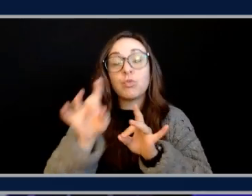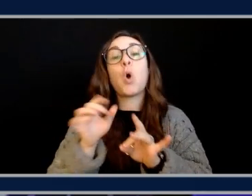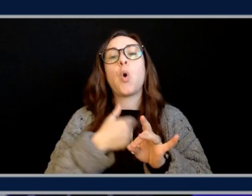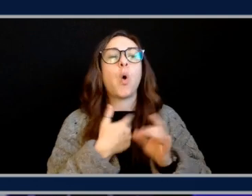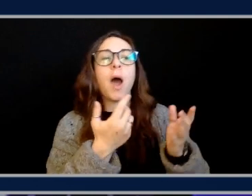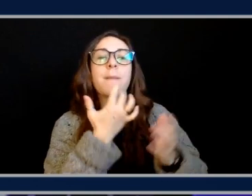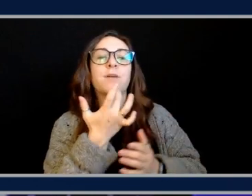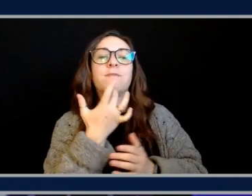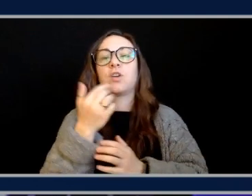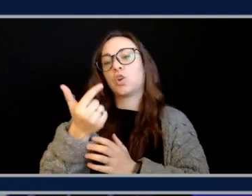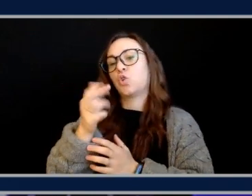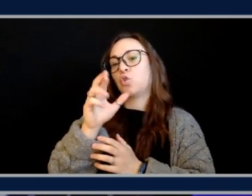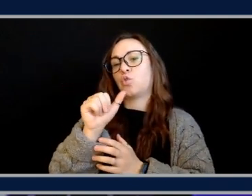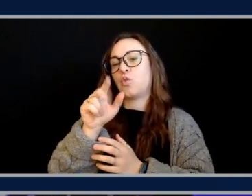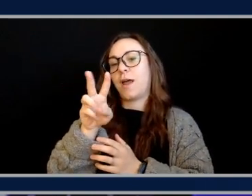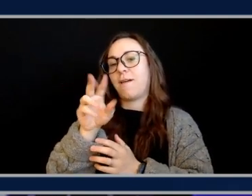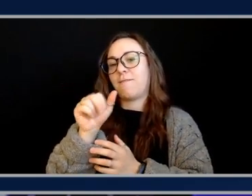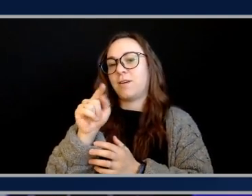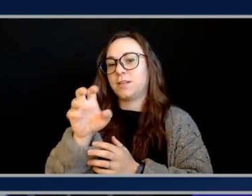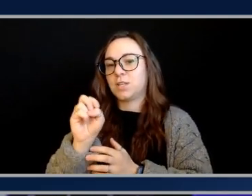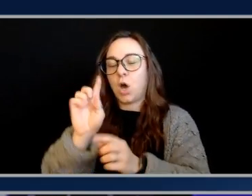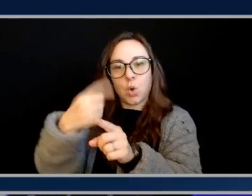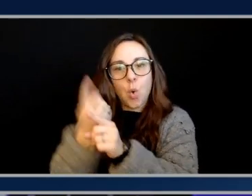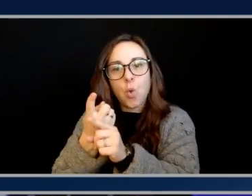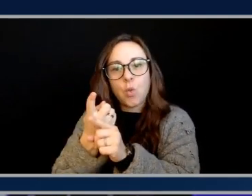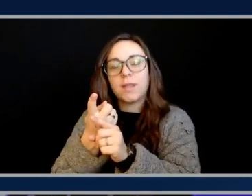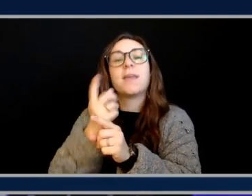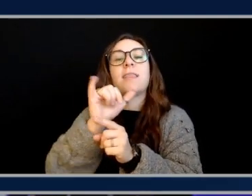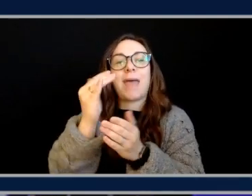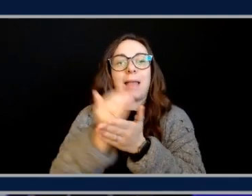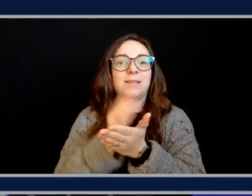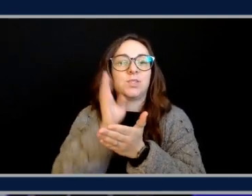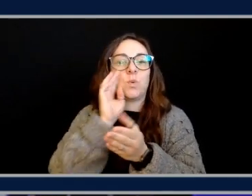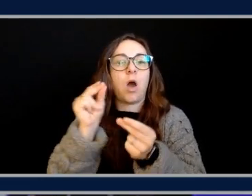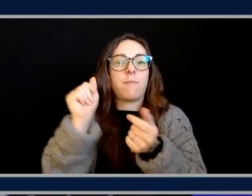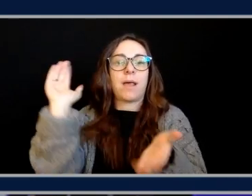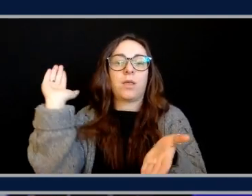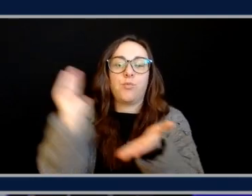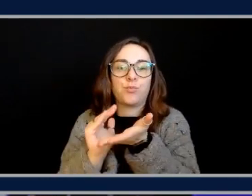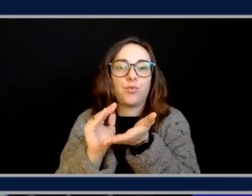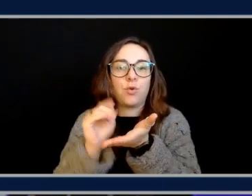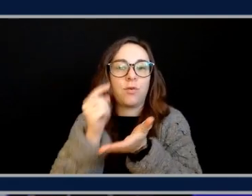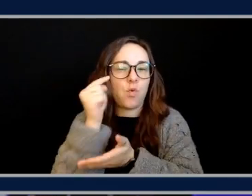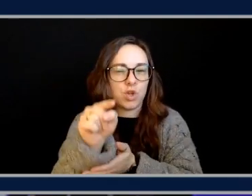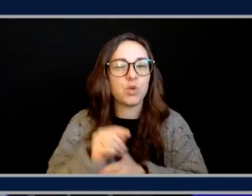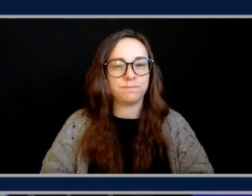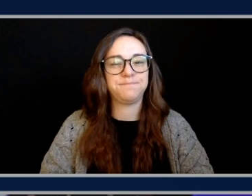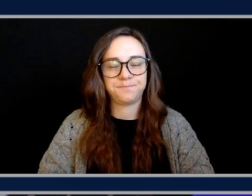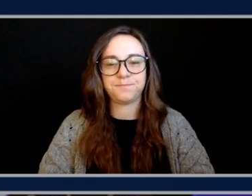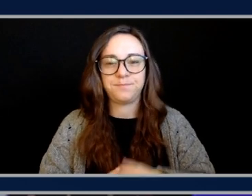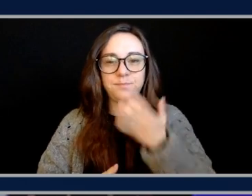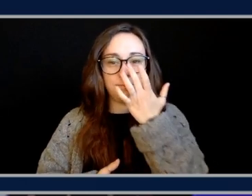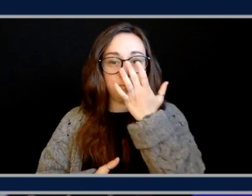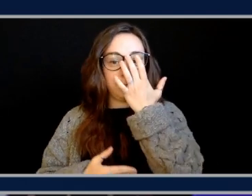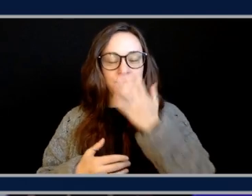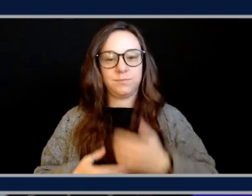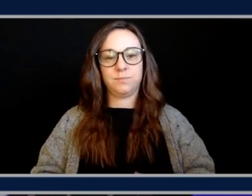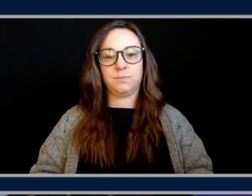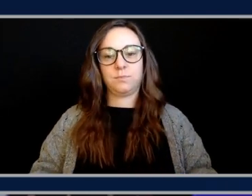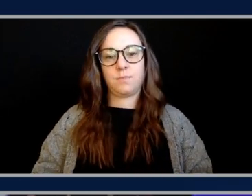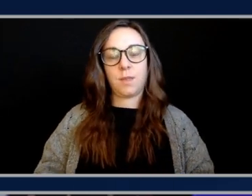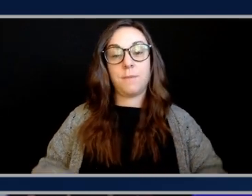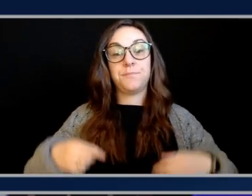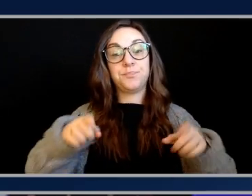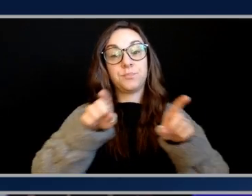Graviton only type thing, and it'll narrow the list down a little bit further as well. Yeah, absolutely. So the other thing I think that